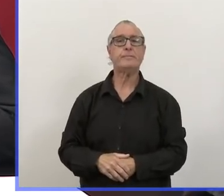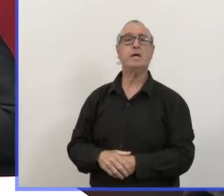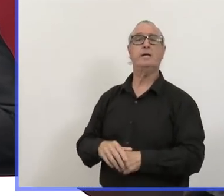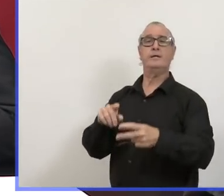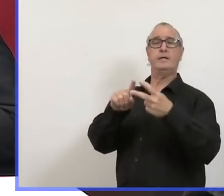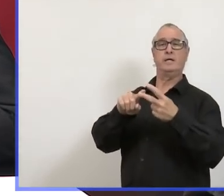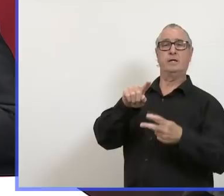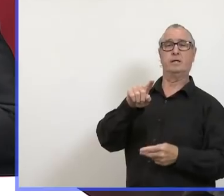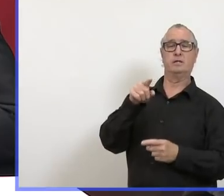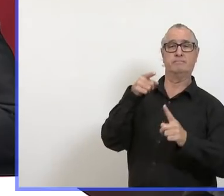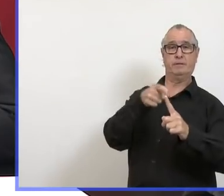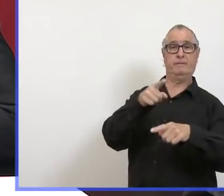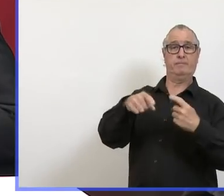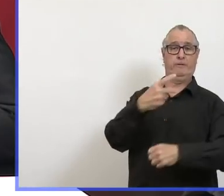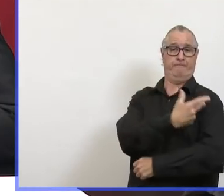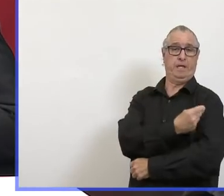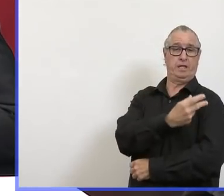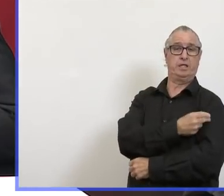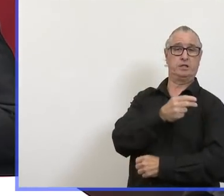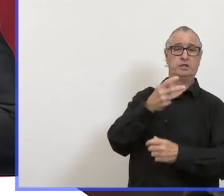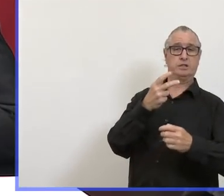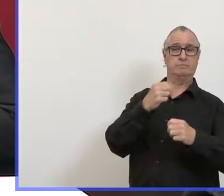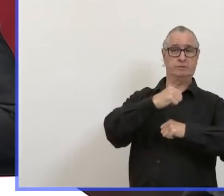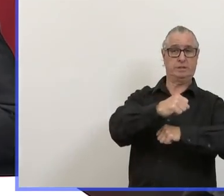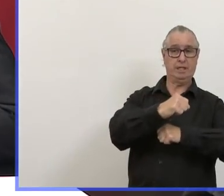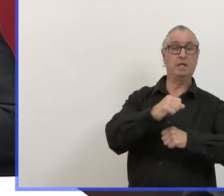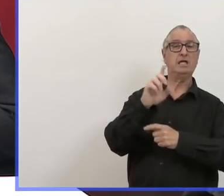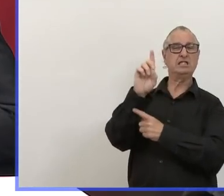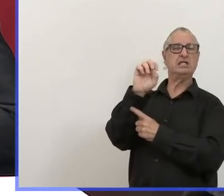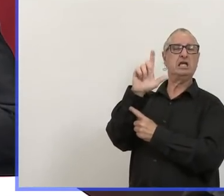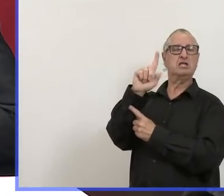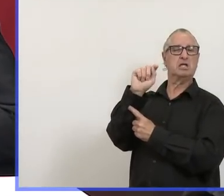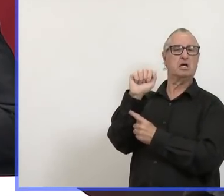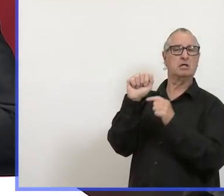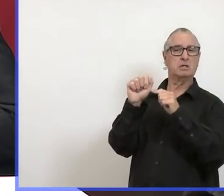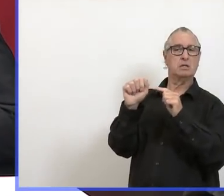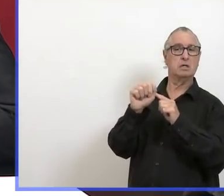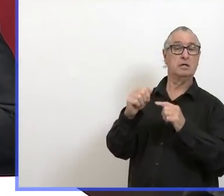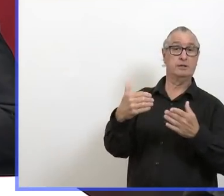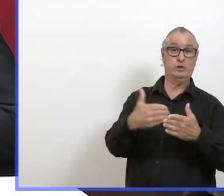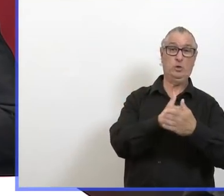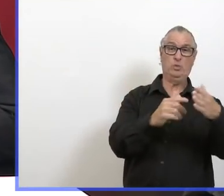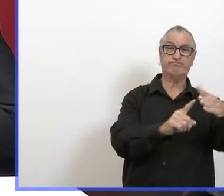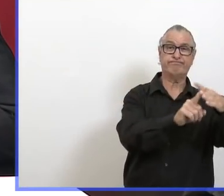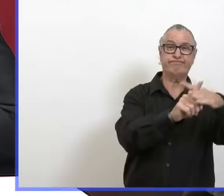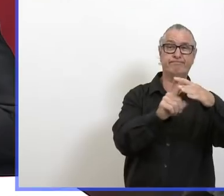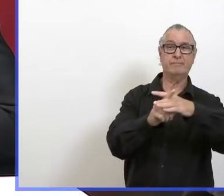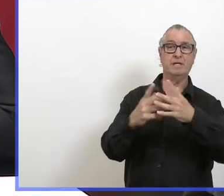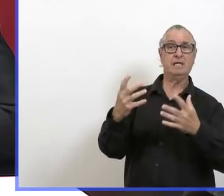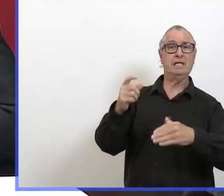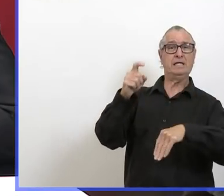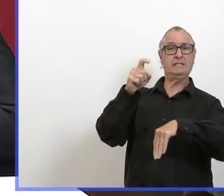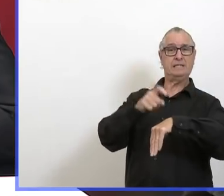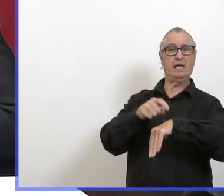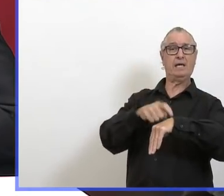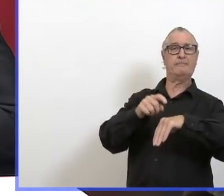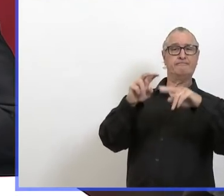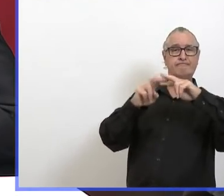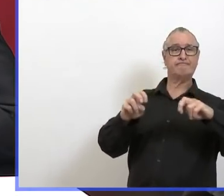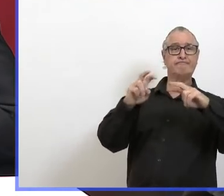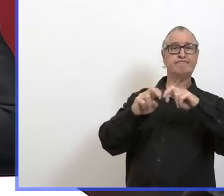variant, as we get more and more information, we'll be able to provide some better numbers and provide some